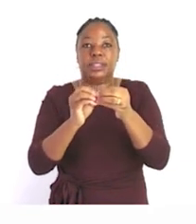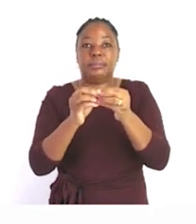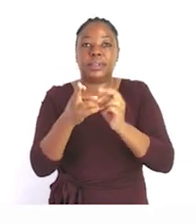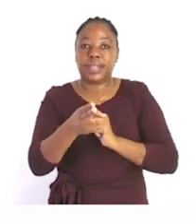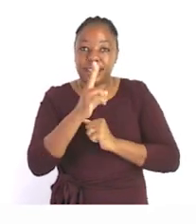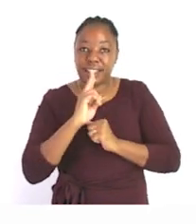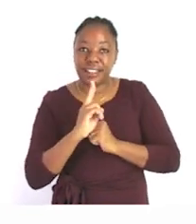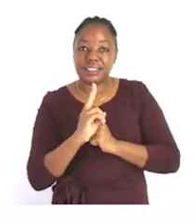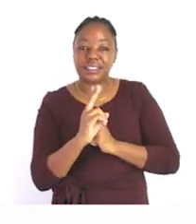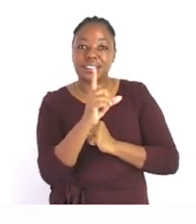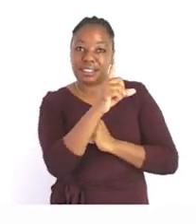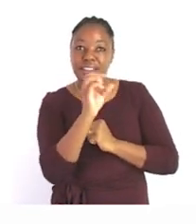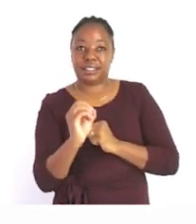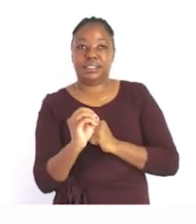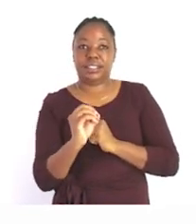So half of